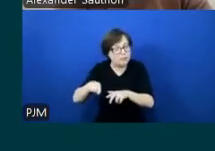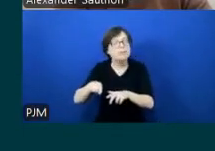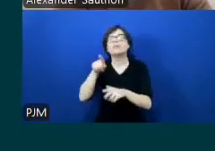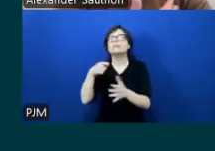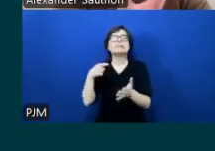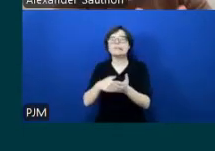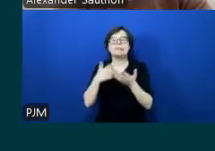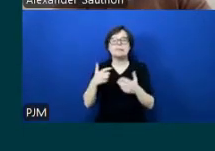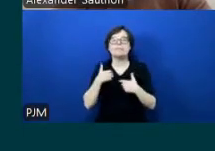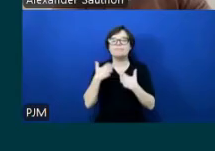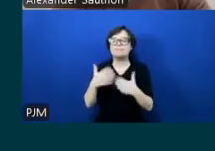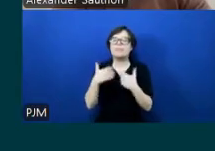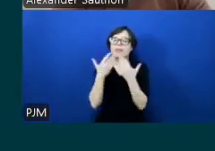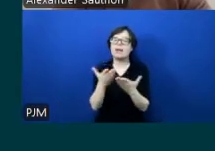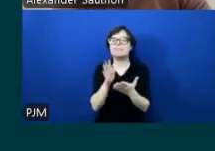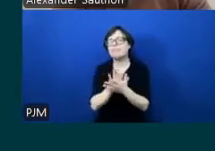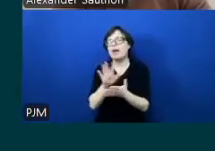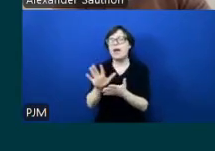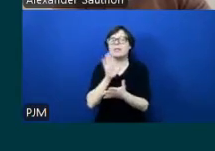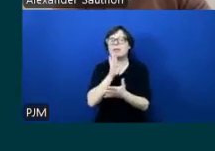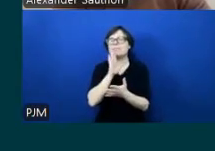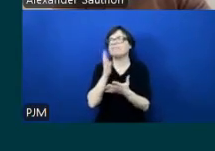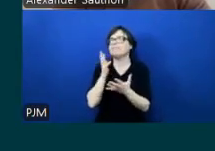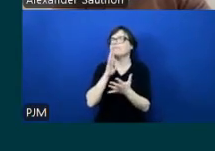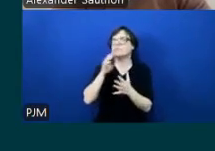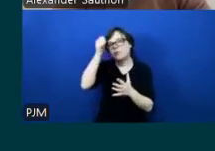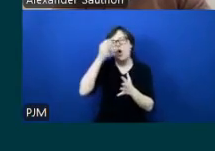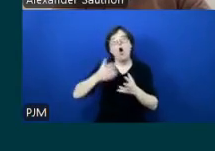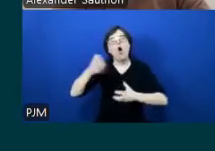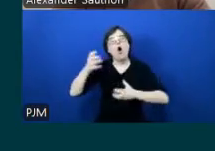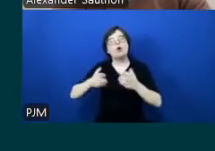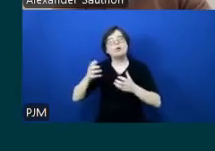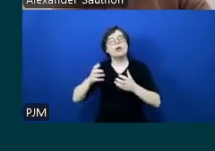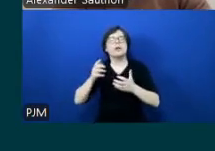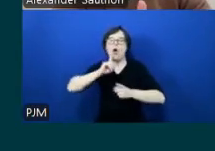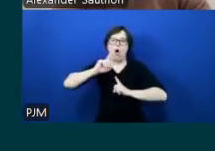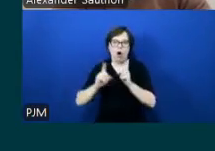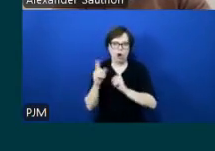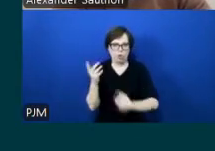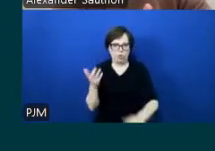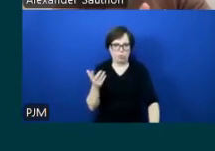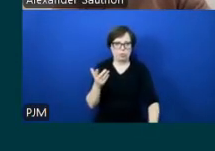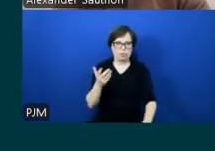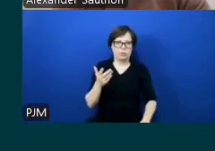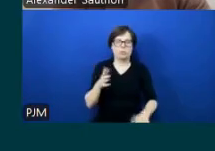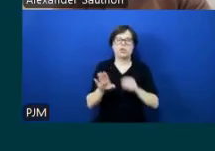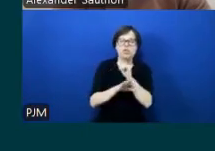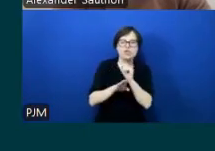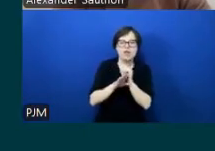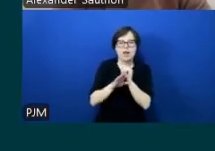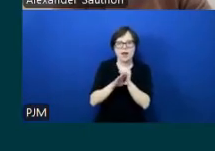means that they would plant solitary trees or in small clusters, and which allow for natural growth and